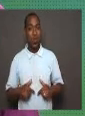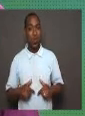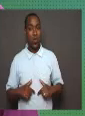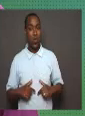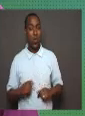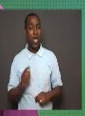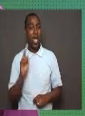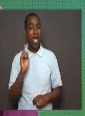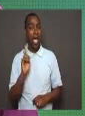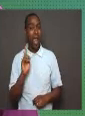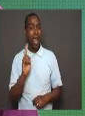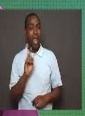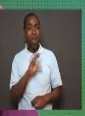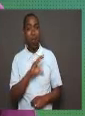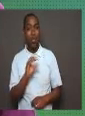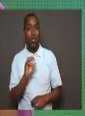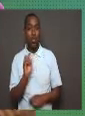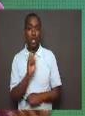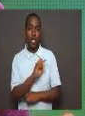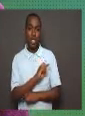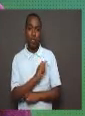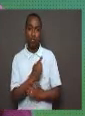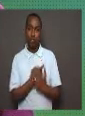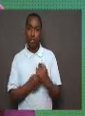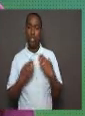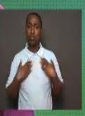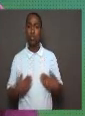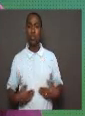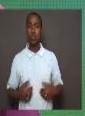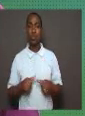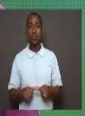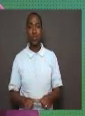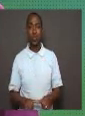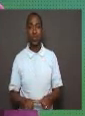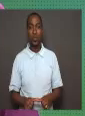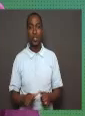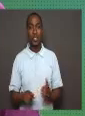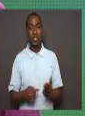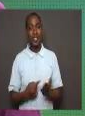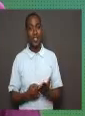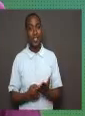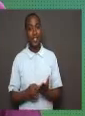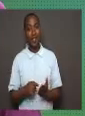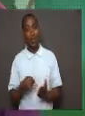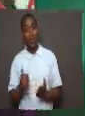100 days in the body, so they are continuously being